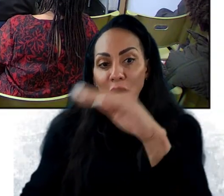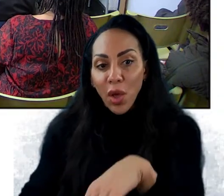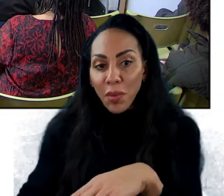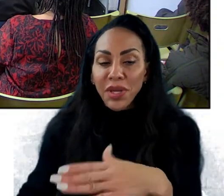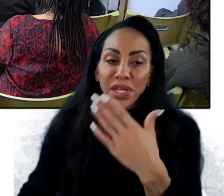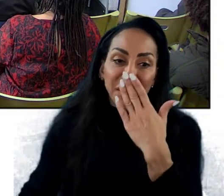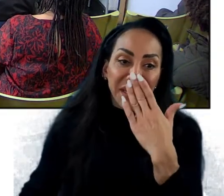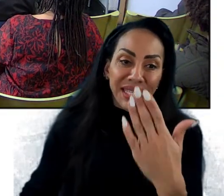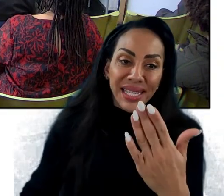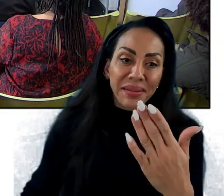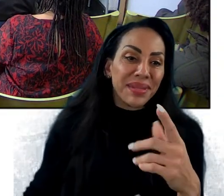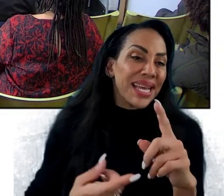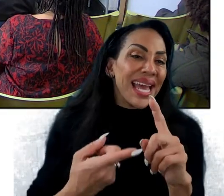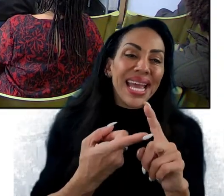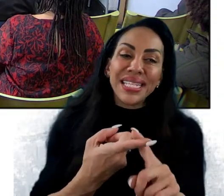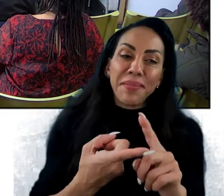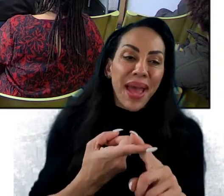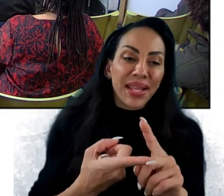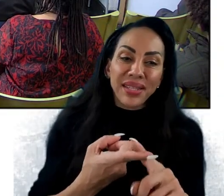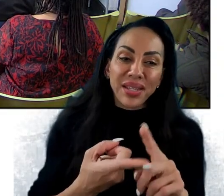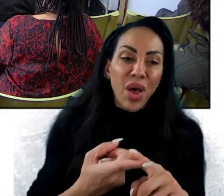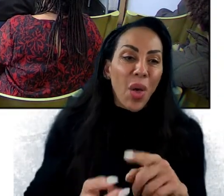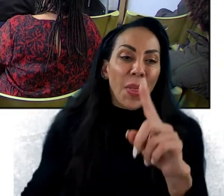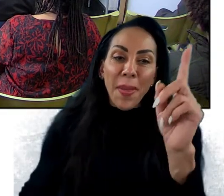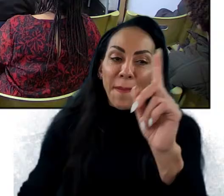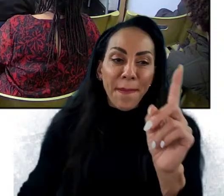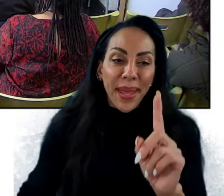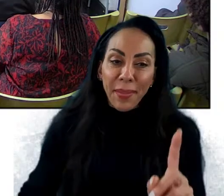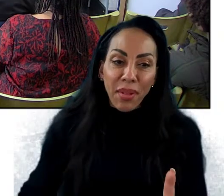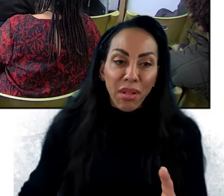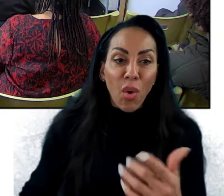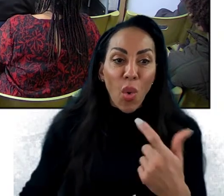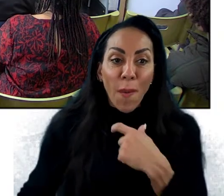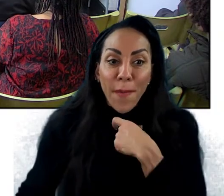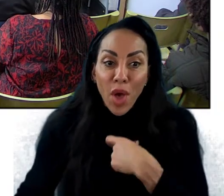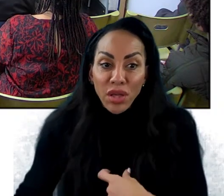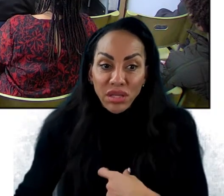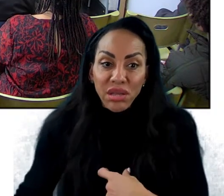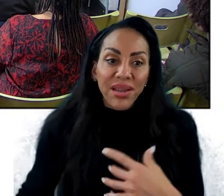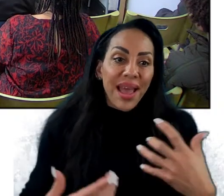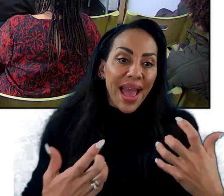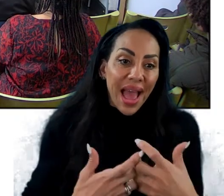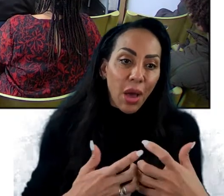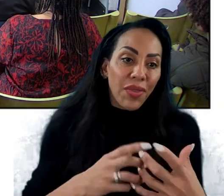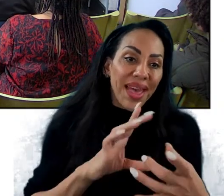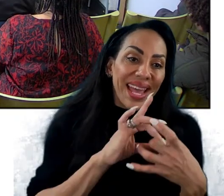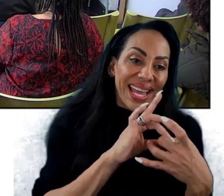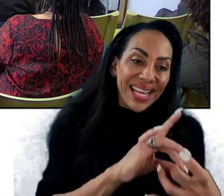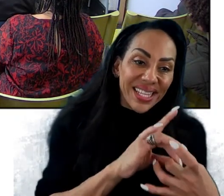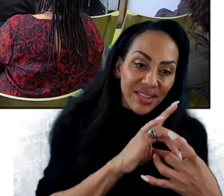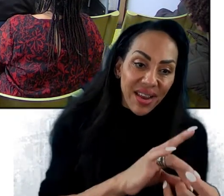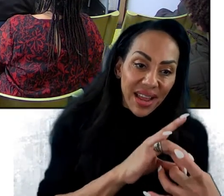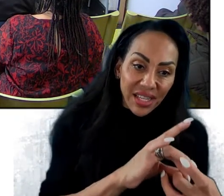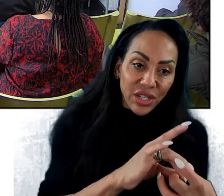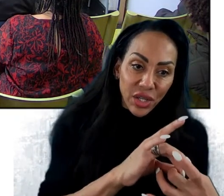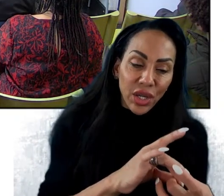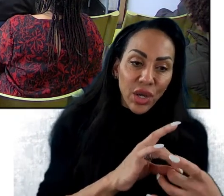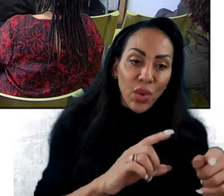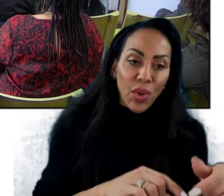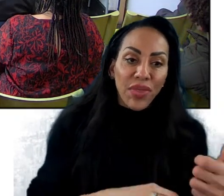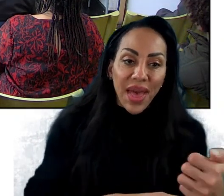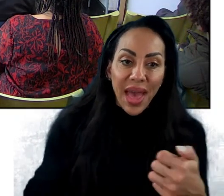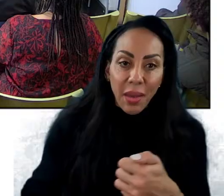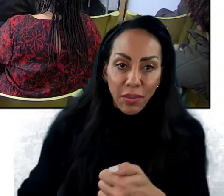and how they might use it. I think there are people that would like to do the whole adding external CC control. There's sort of the more pro